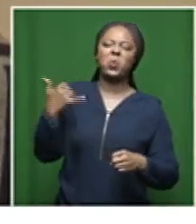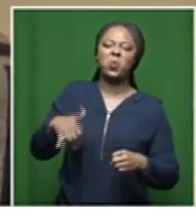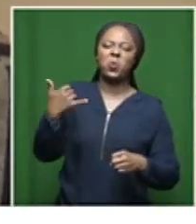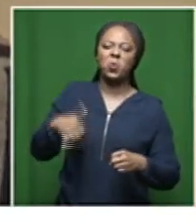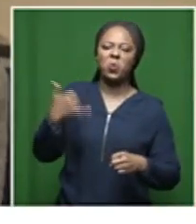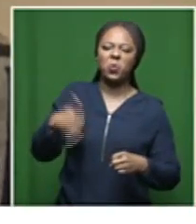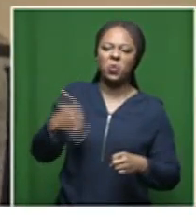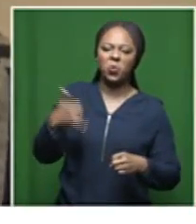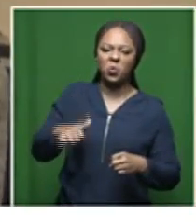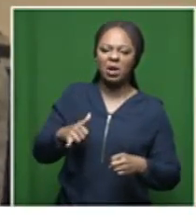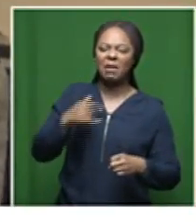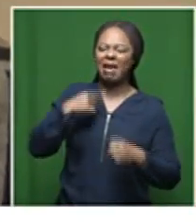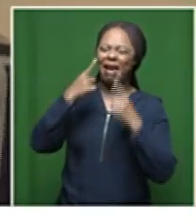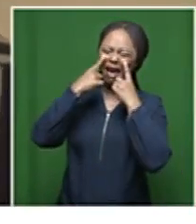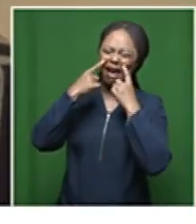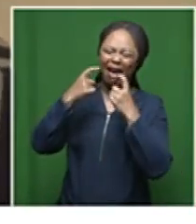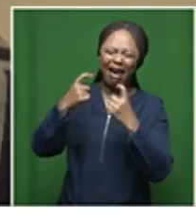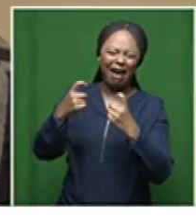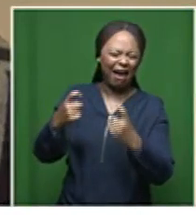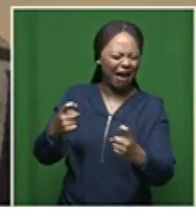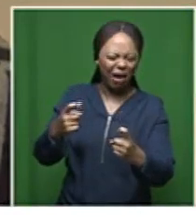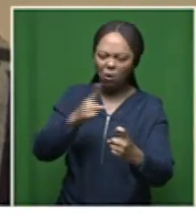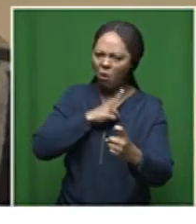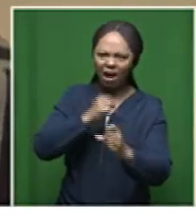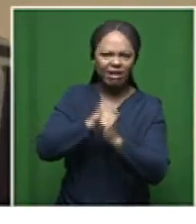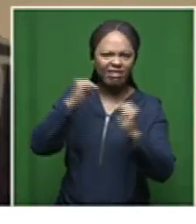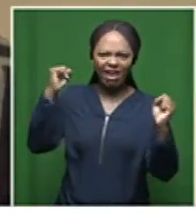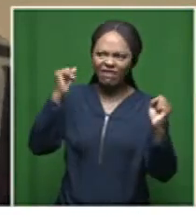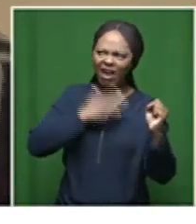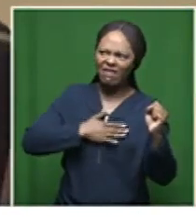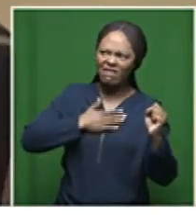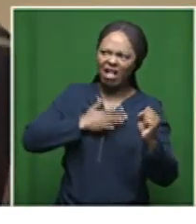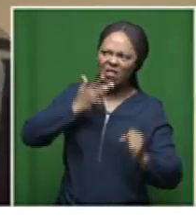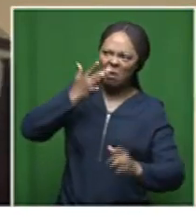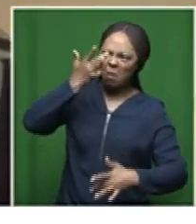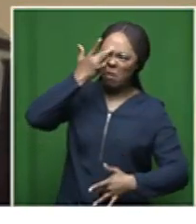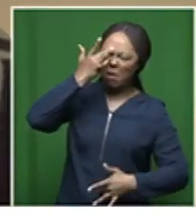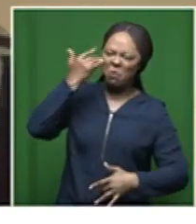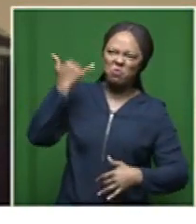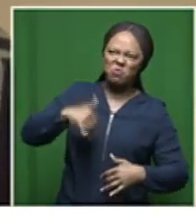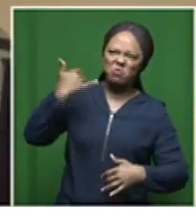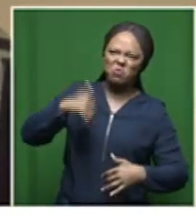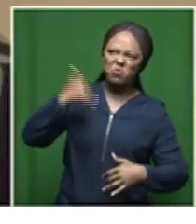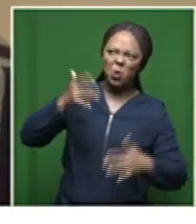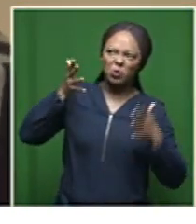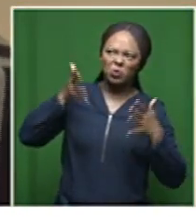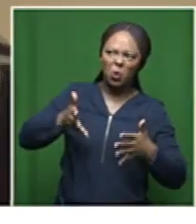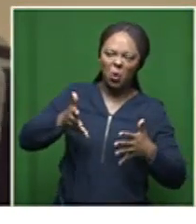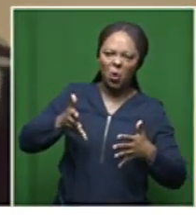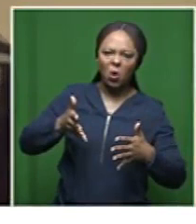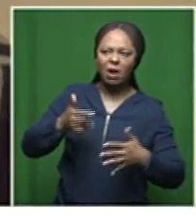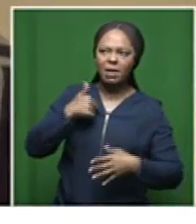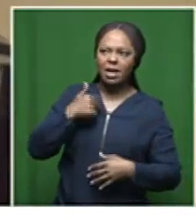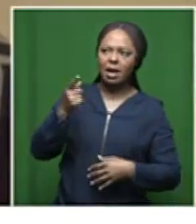felt extreme pain, I cried immediately because I've never felt that kind of pain before. And that doctor said to me, I think I know what